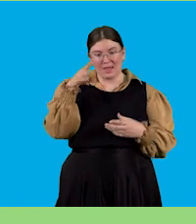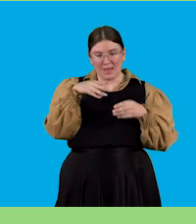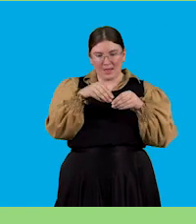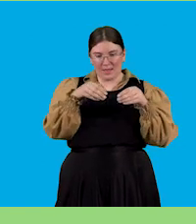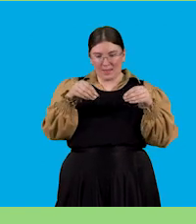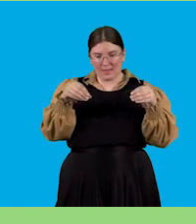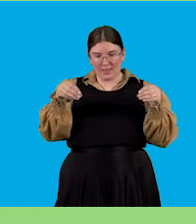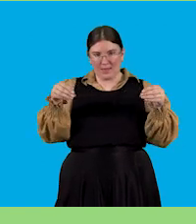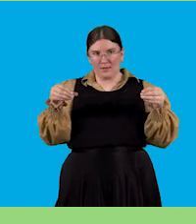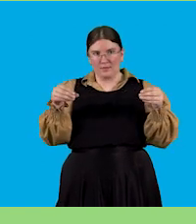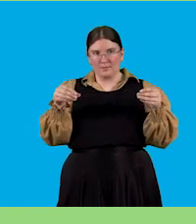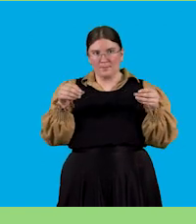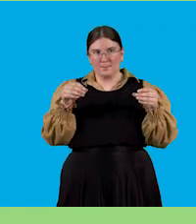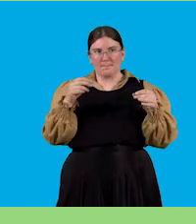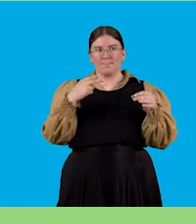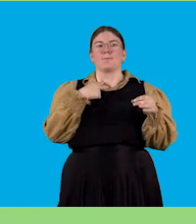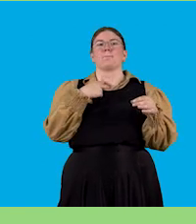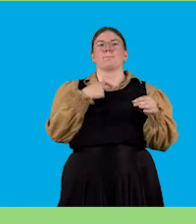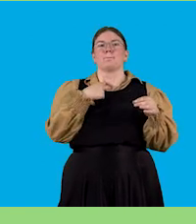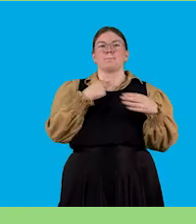dust particles in your nose.